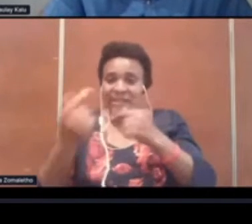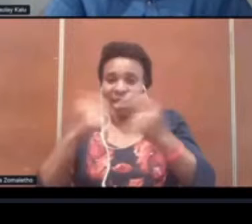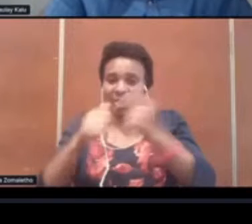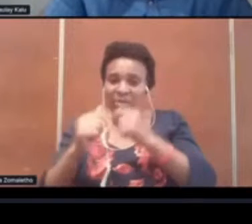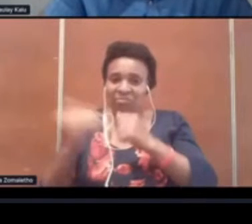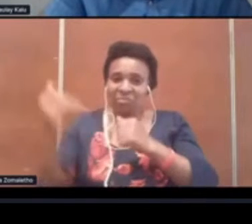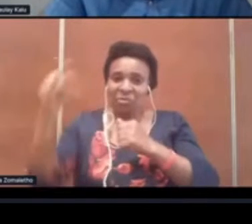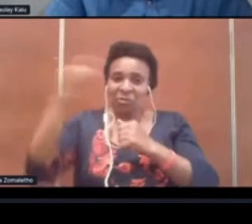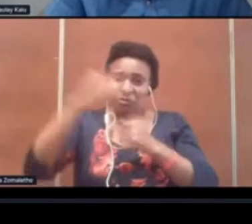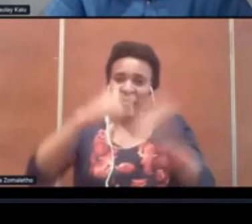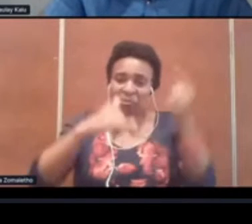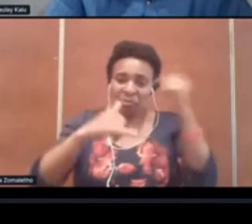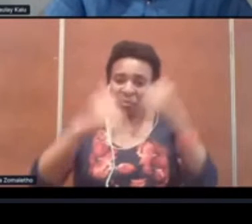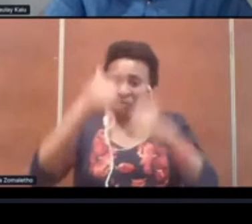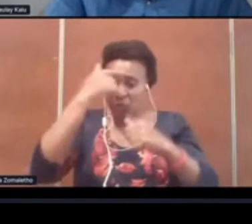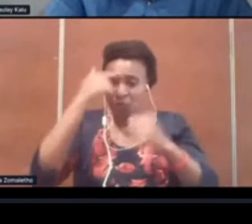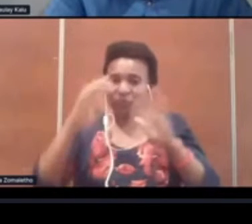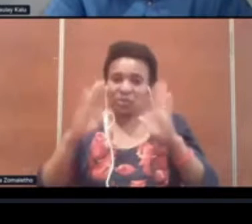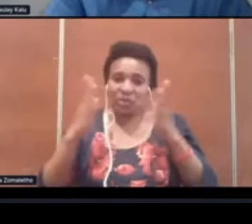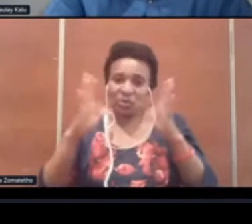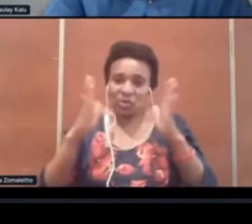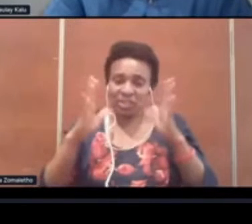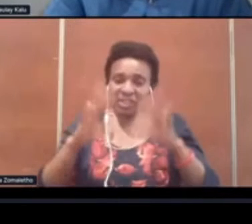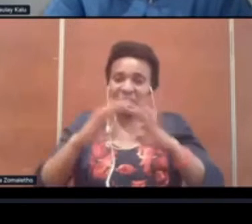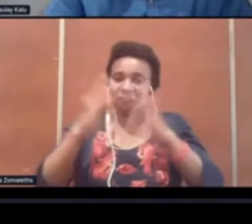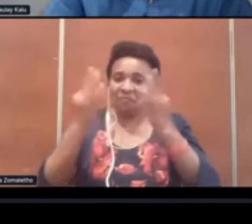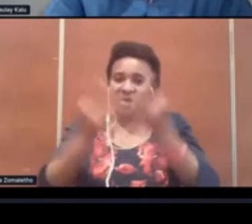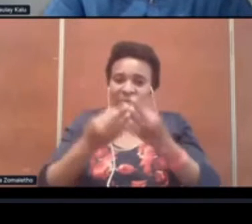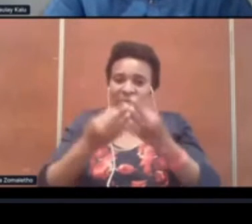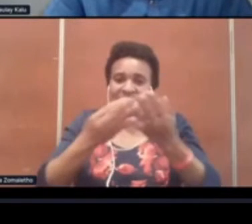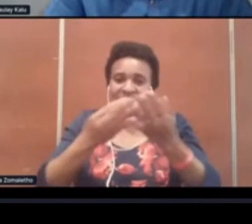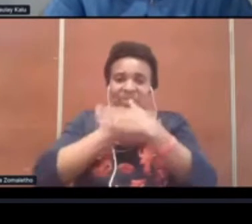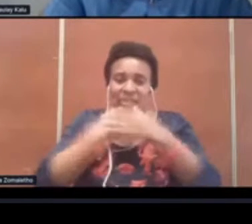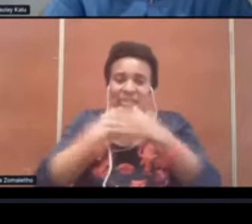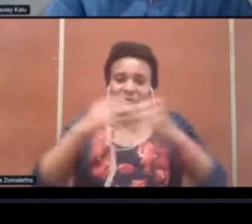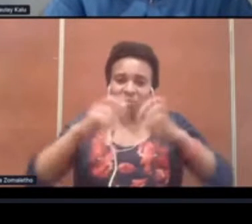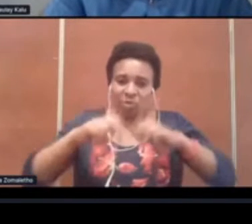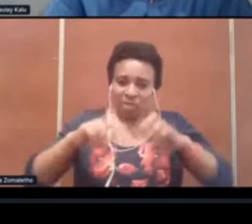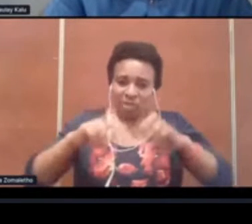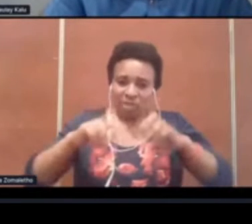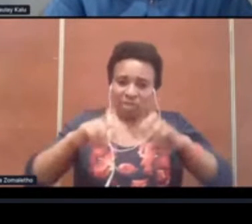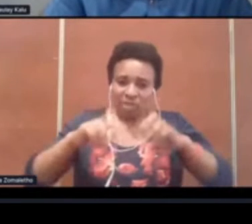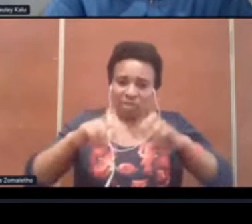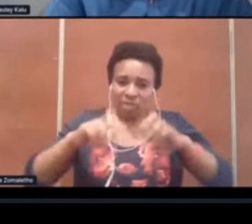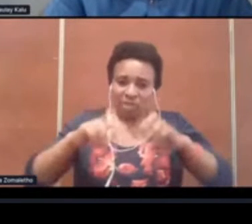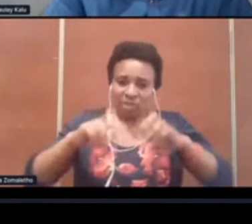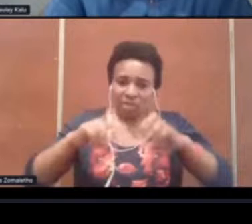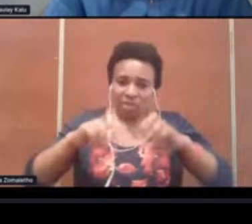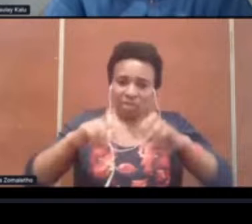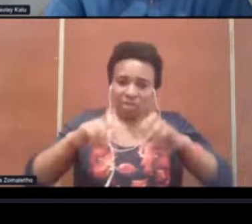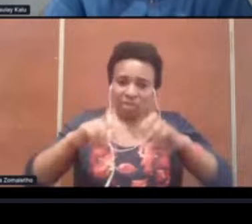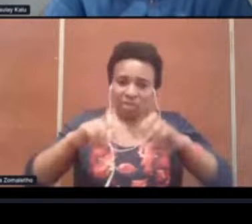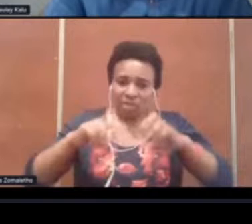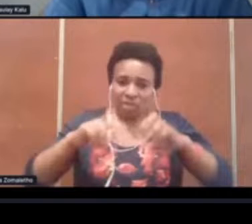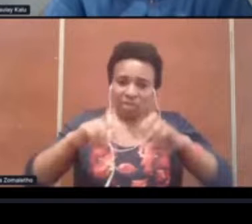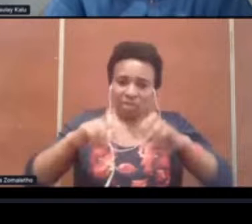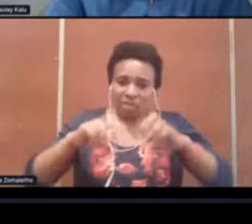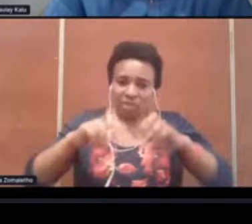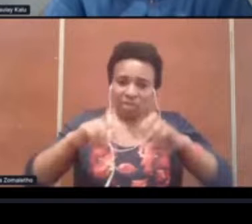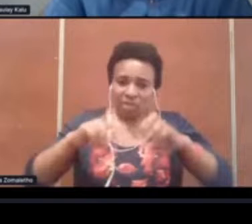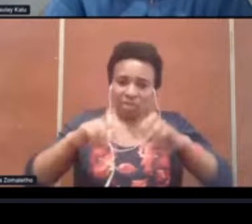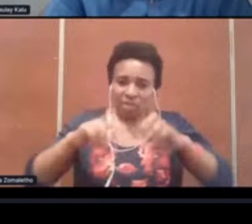and friends and projects and all that are not measured. So the diaspora is really contributing a